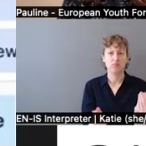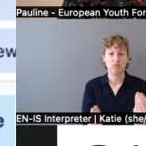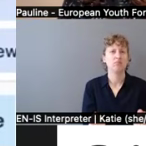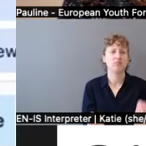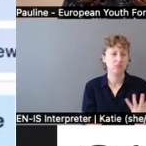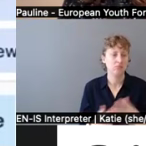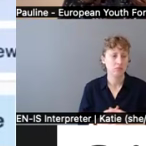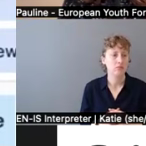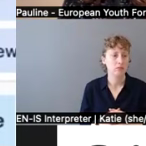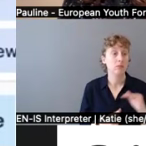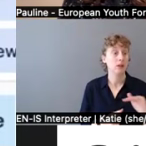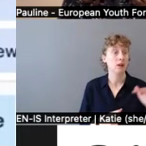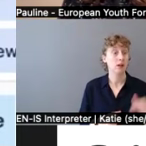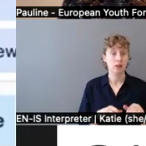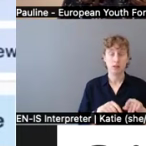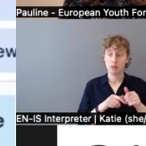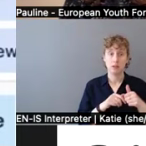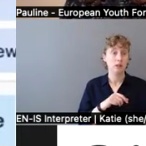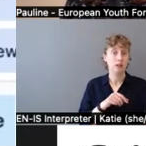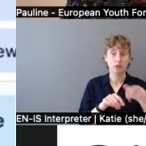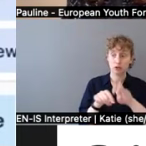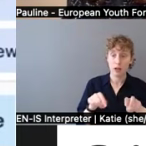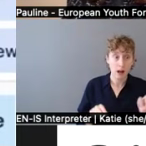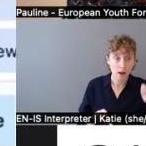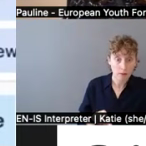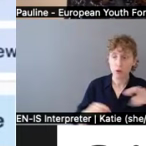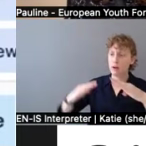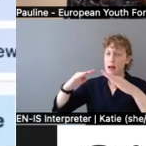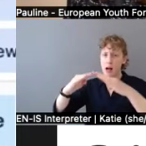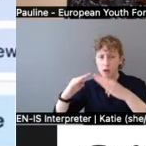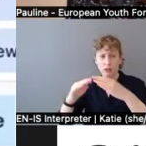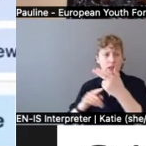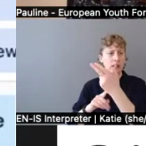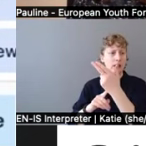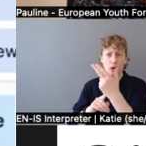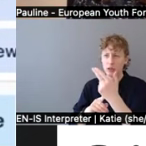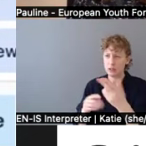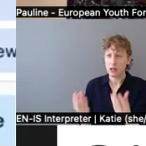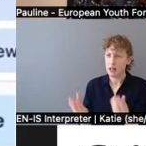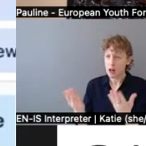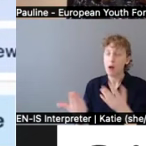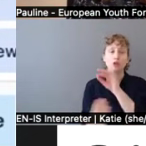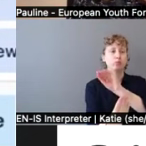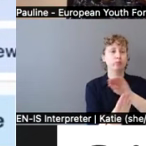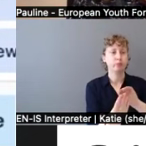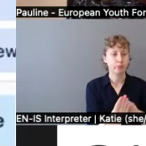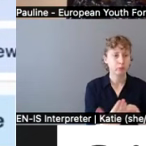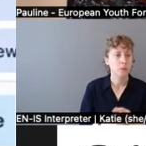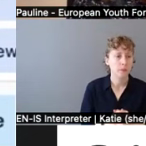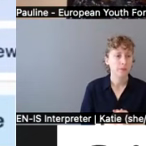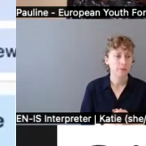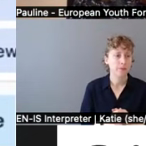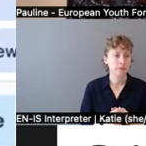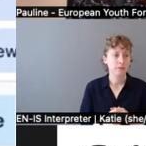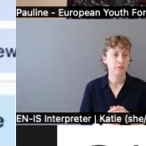relates to, first of all, you'll have to budget for the Link and Learn event here. And you already have some pre-prepared